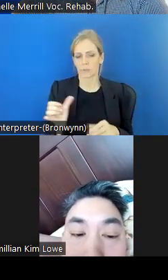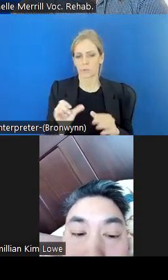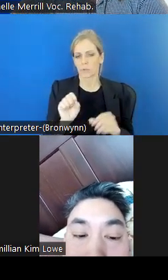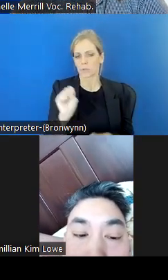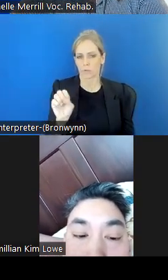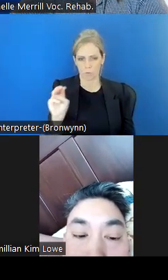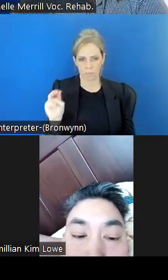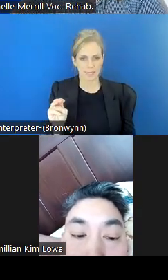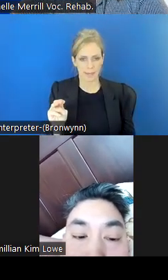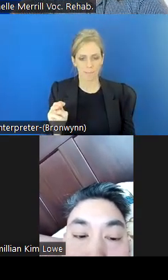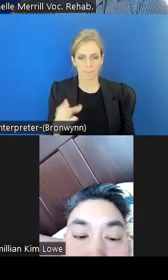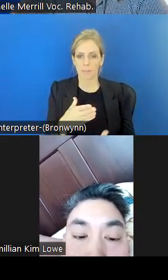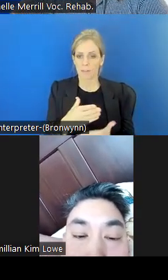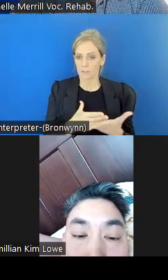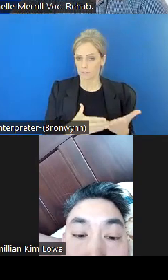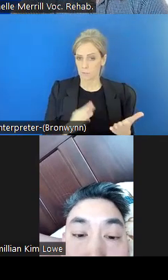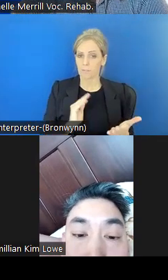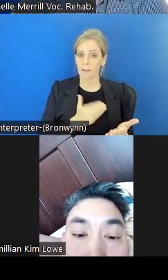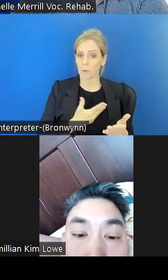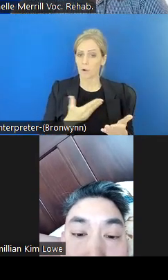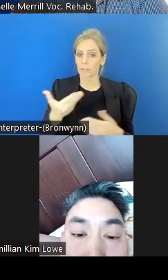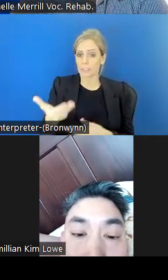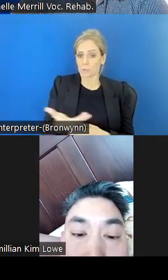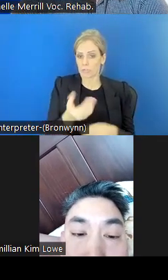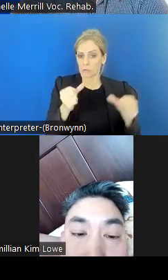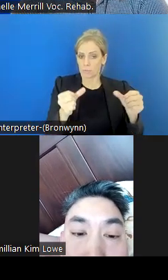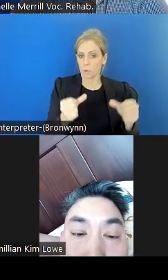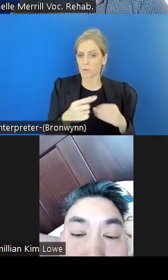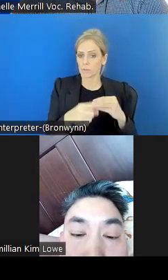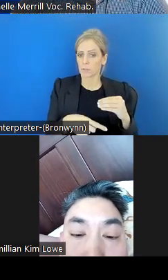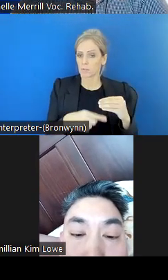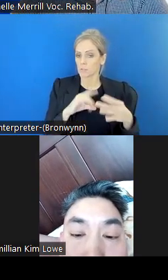the introductory posts that we have put on social media about our staff.